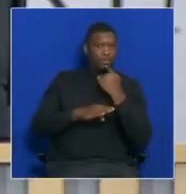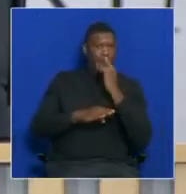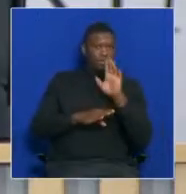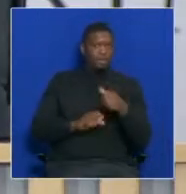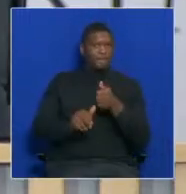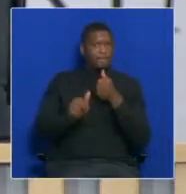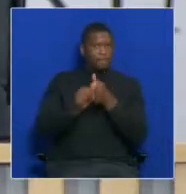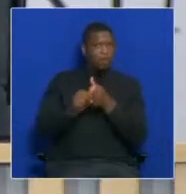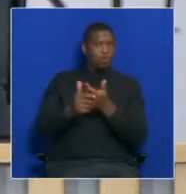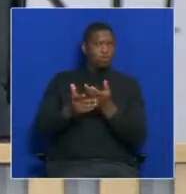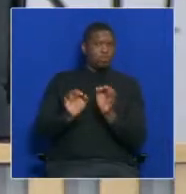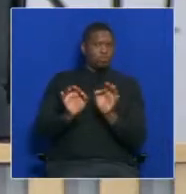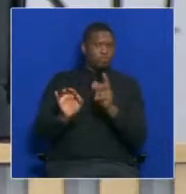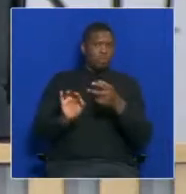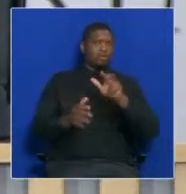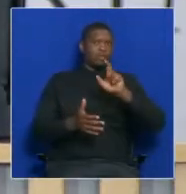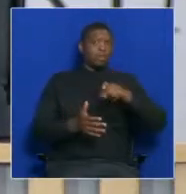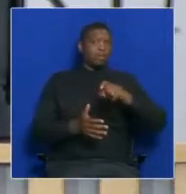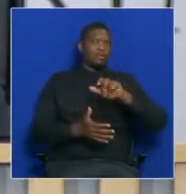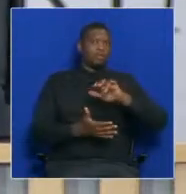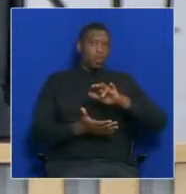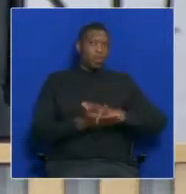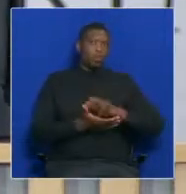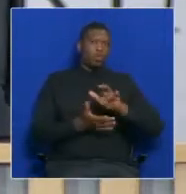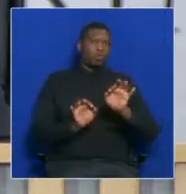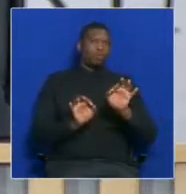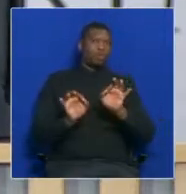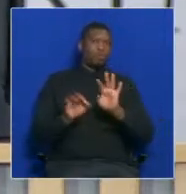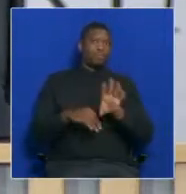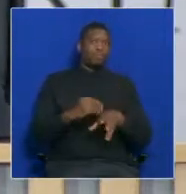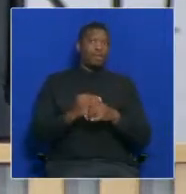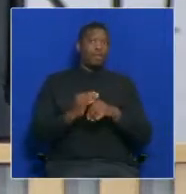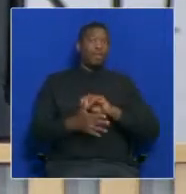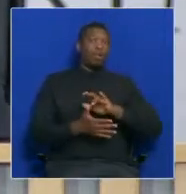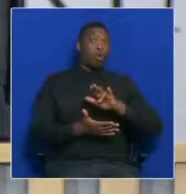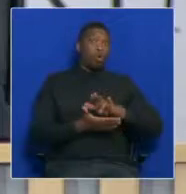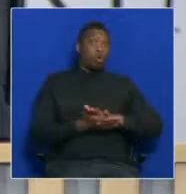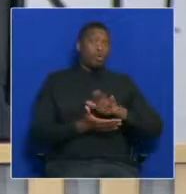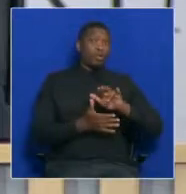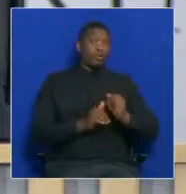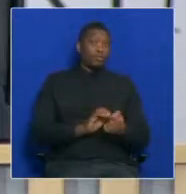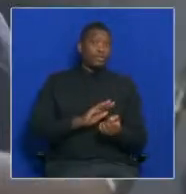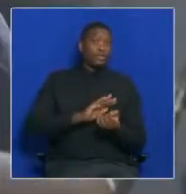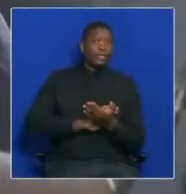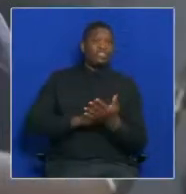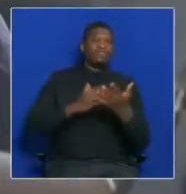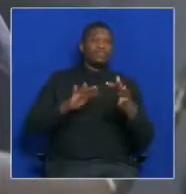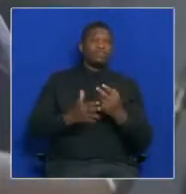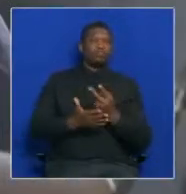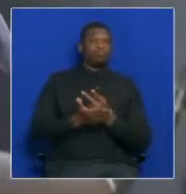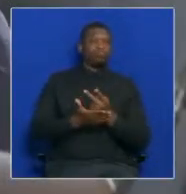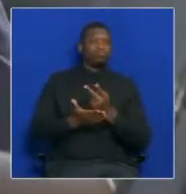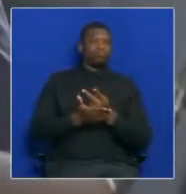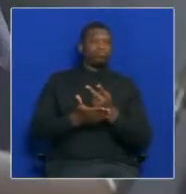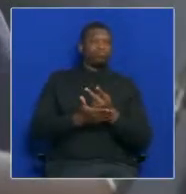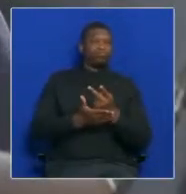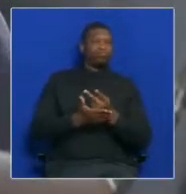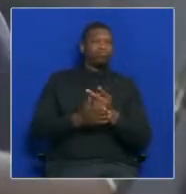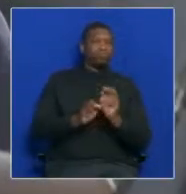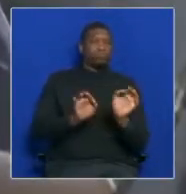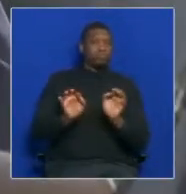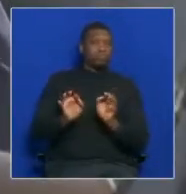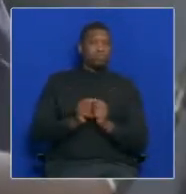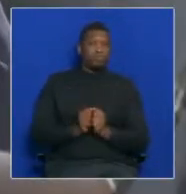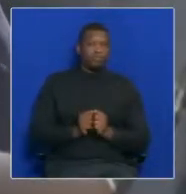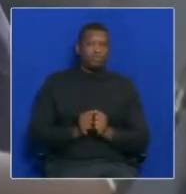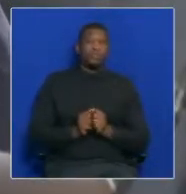be authorized. And an authorization submission was prepared for her. So although it came in through her